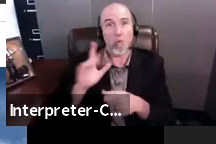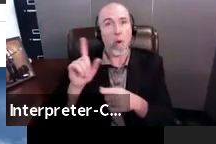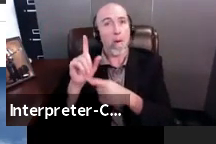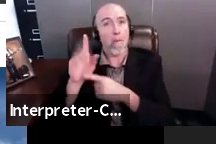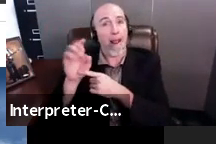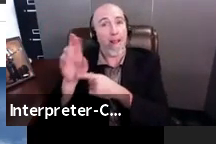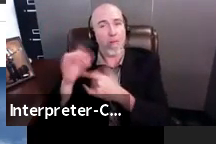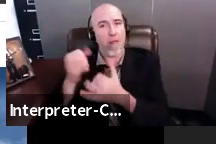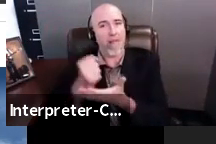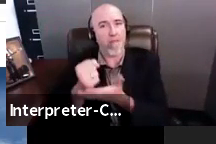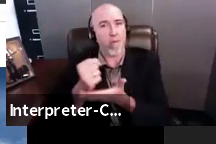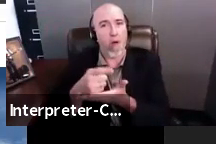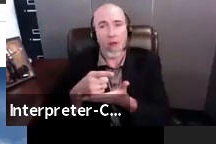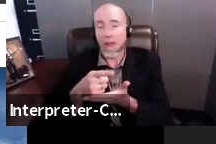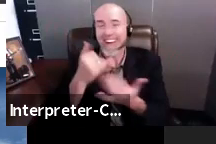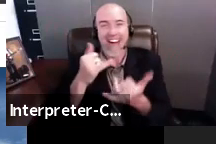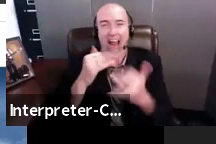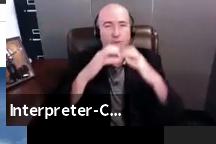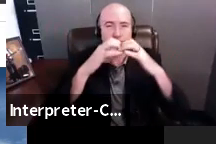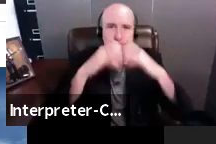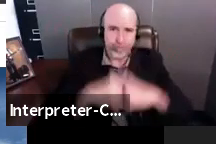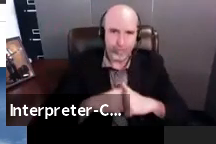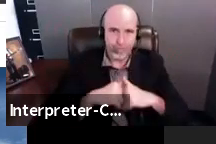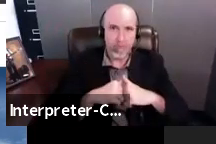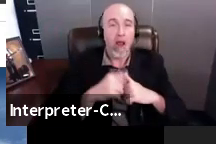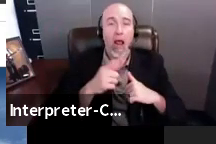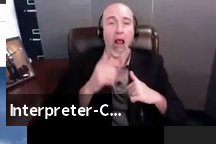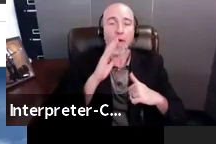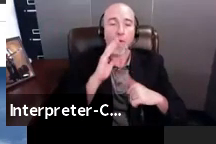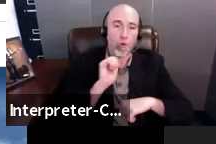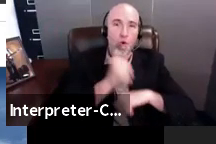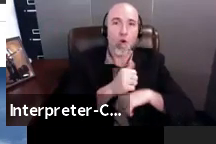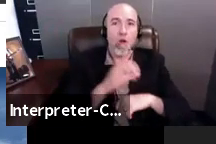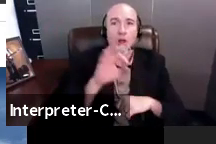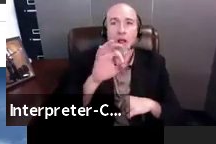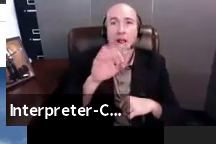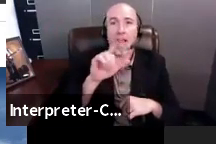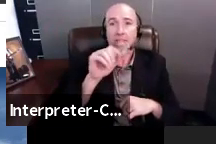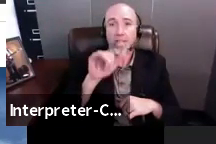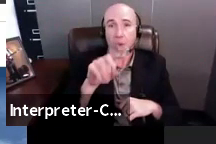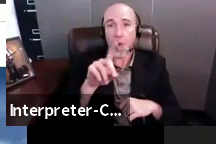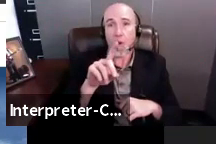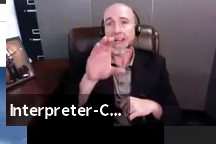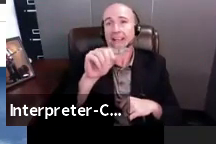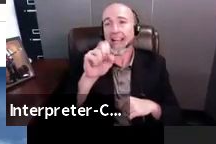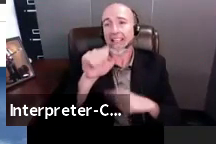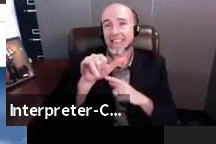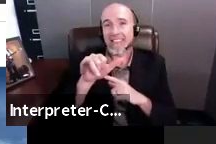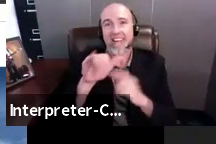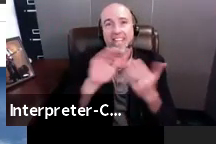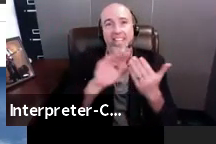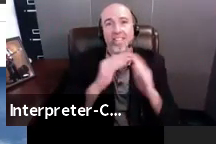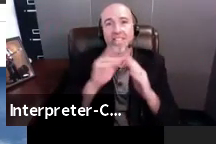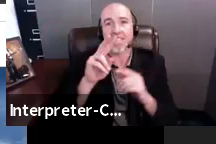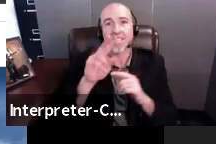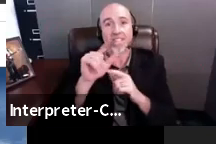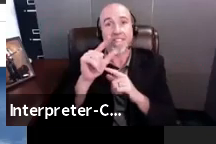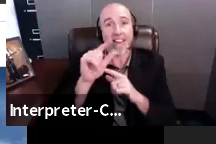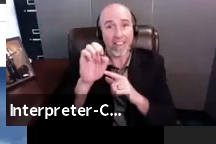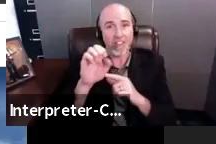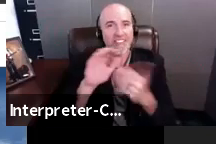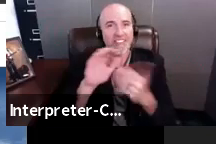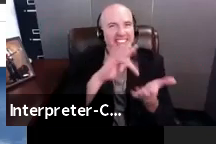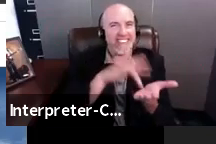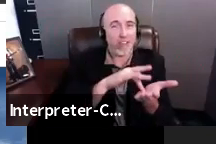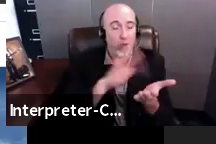That was demolished, and now it's going to be what they're going to call Floyd Casey Village Center. And within that center, it's going to